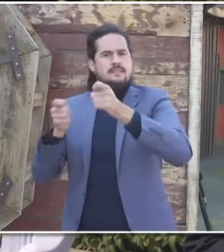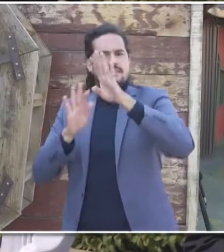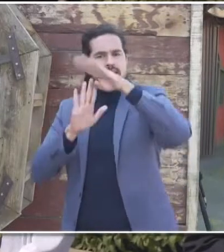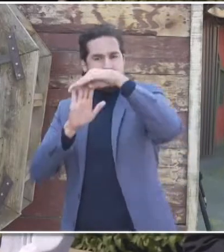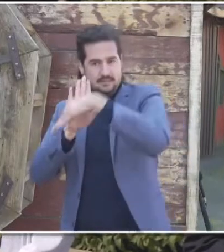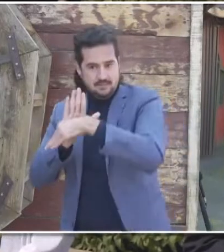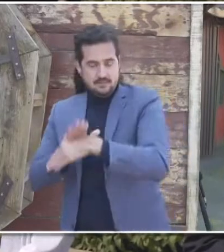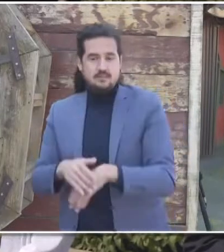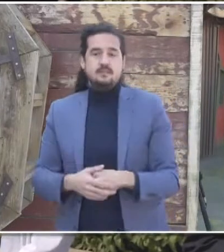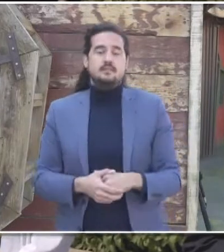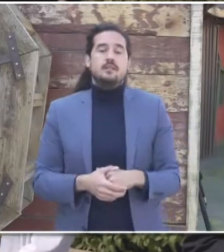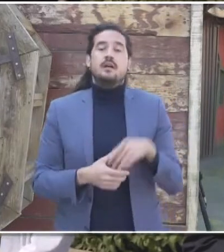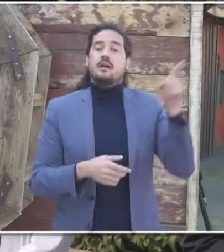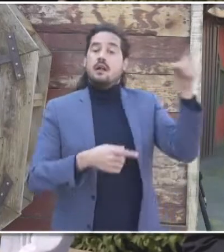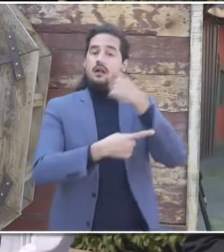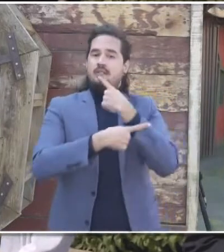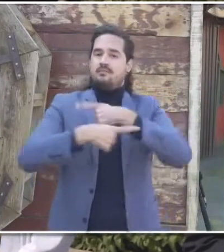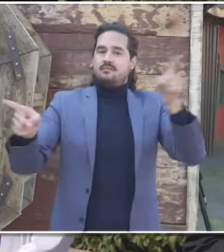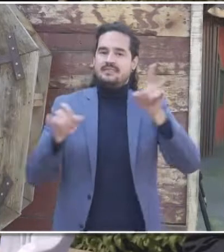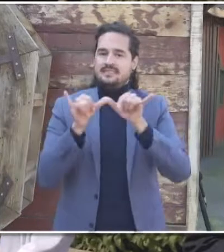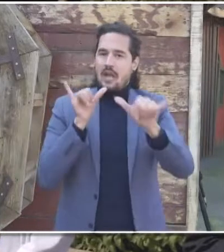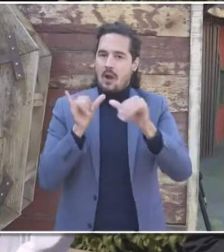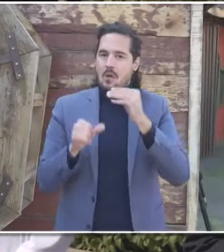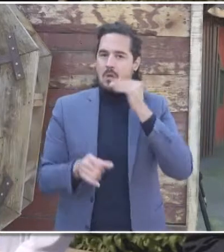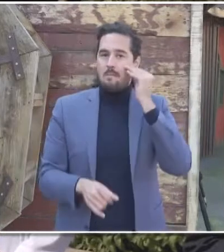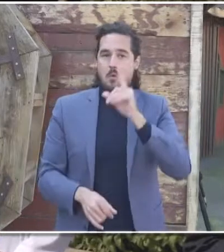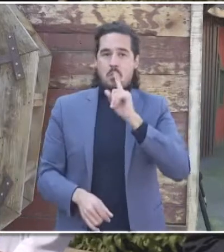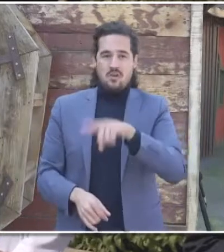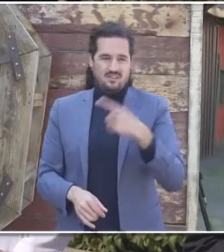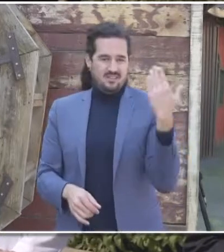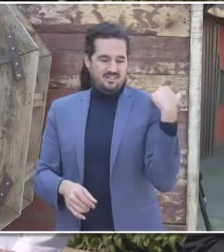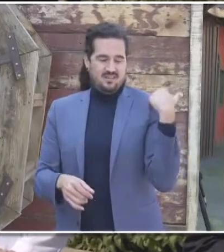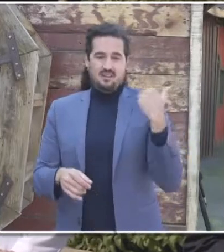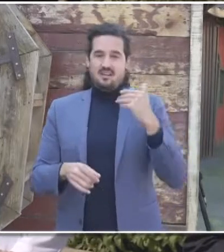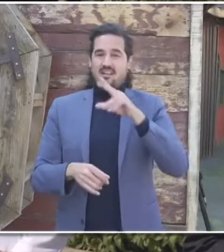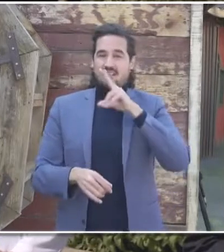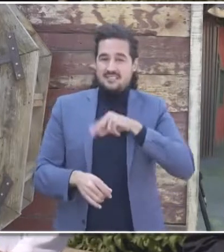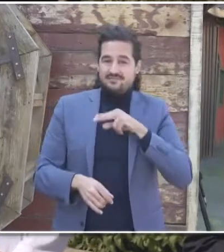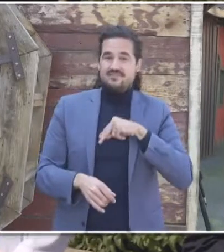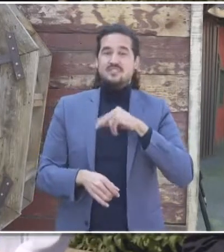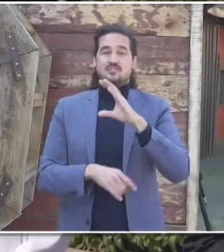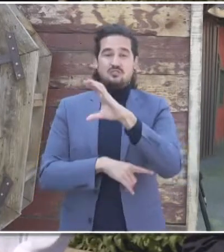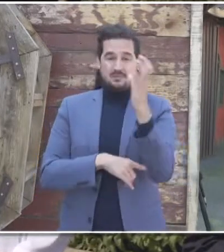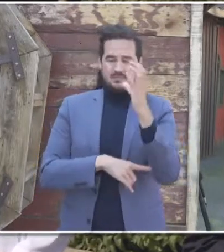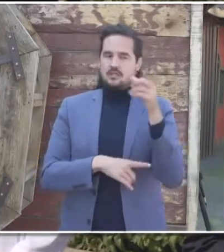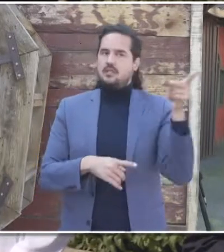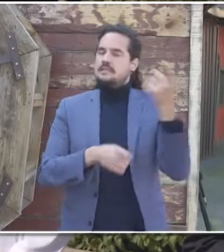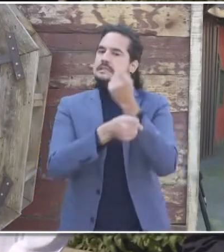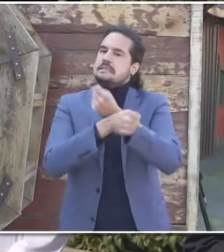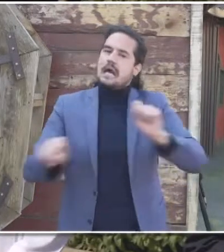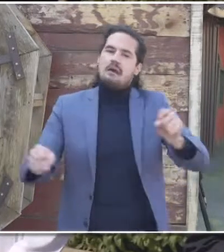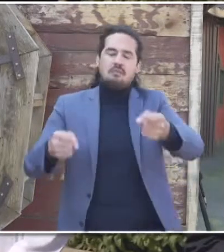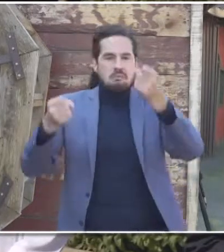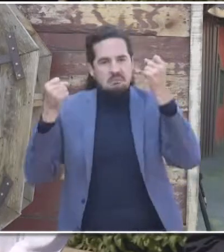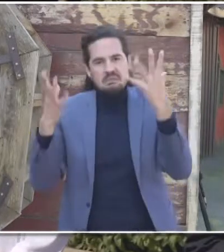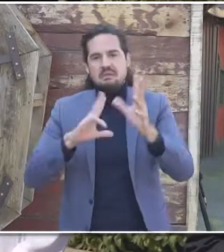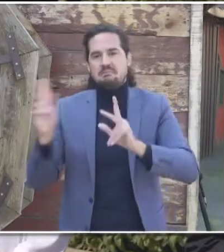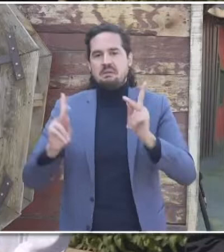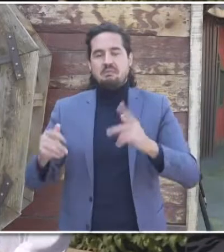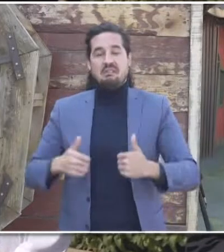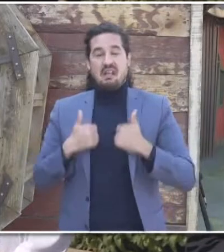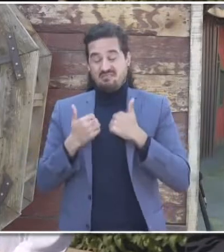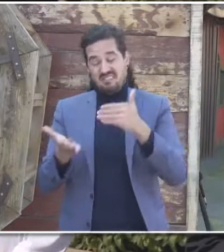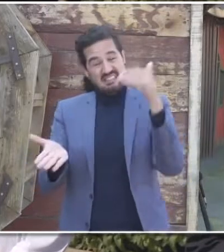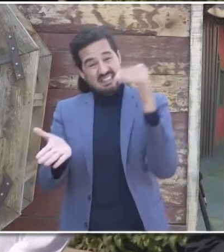people's lives. He also is helping to bring resources here with equity in mind. And so with